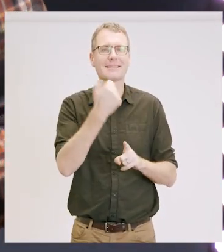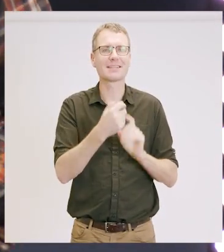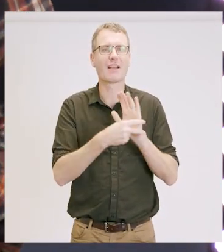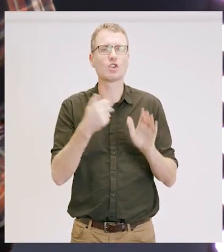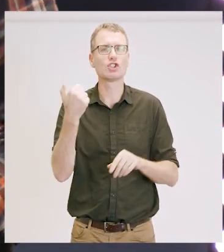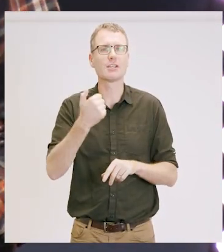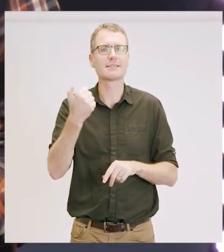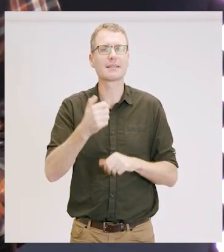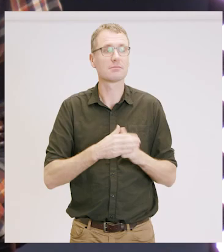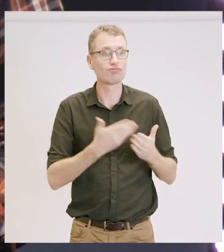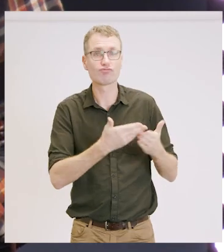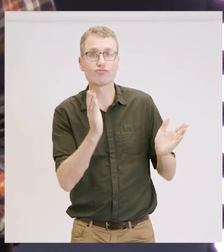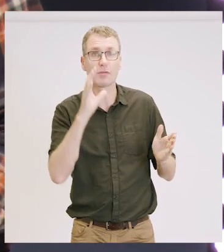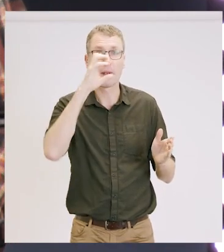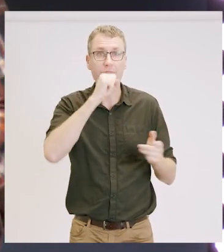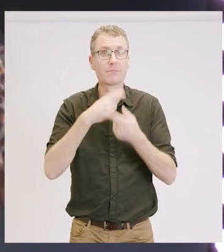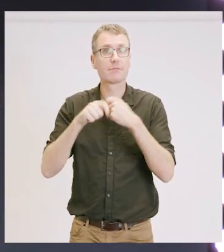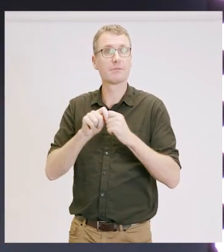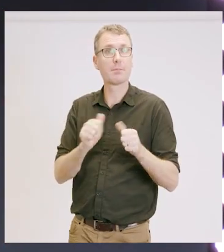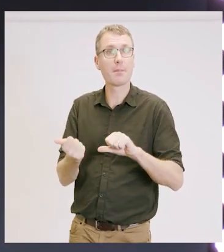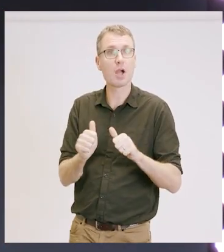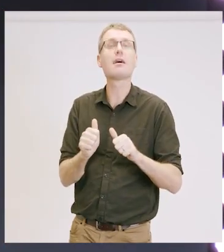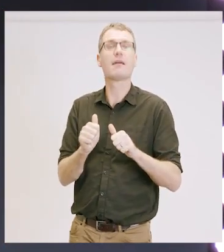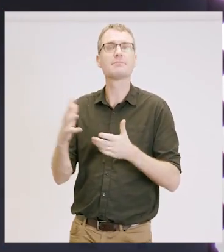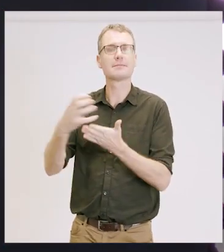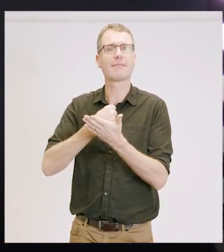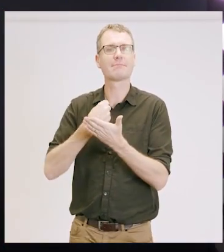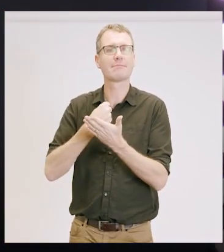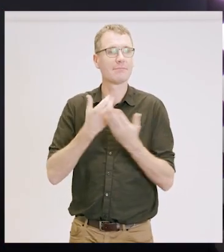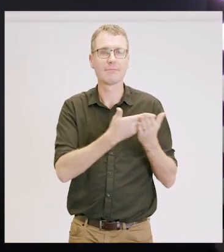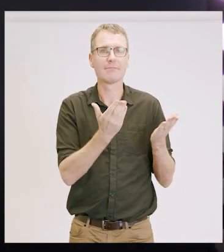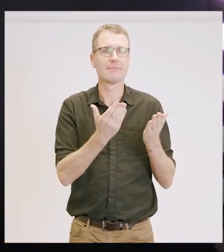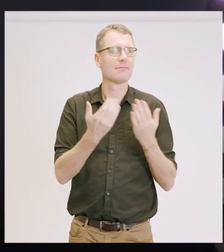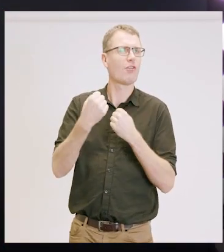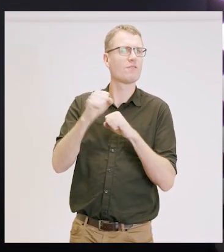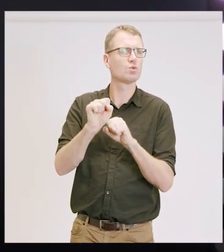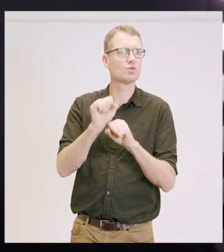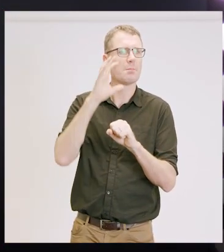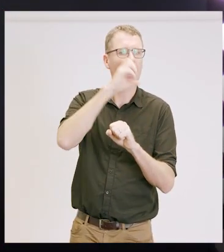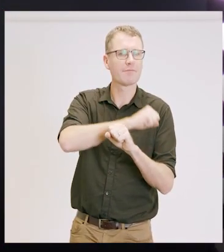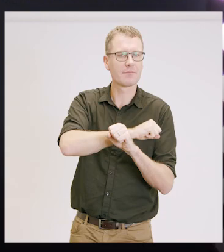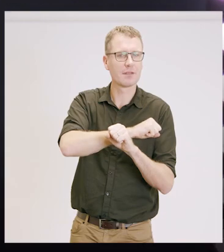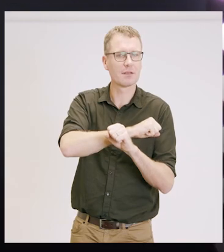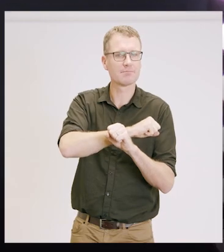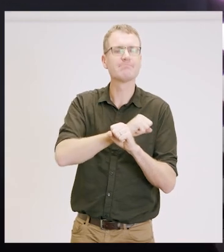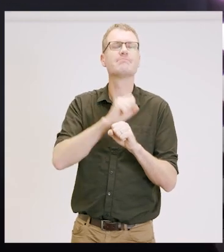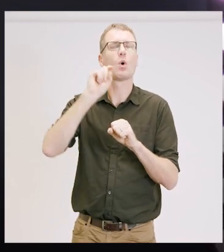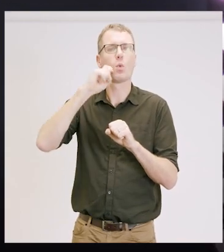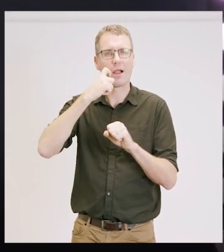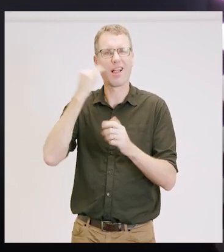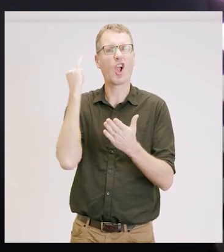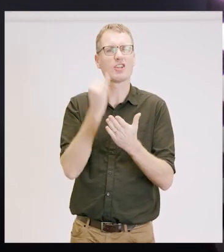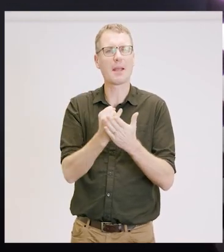commanded it as well in Mark 16, verse 16. Anyone who believes and is baptized will be saved, but anyone